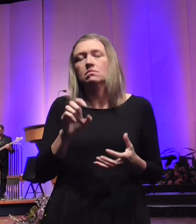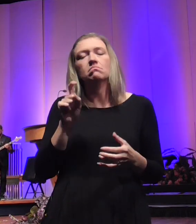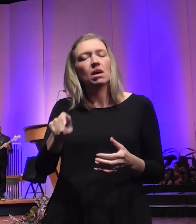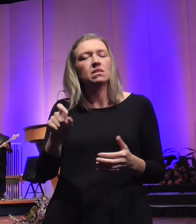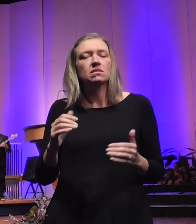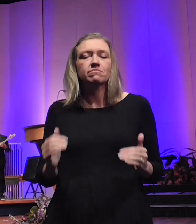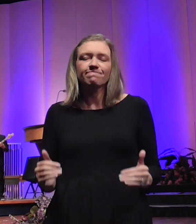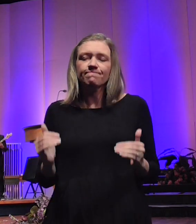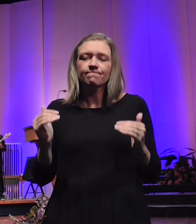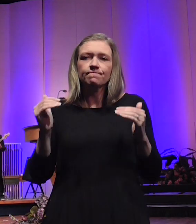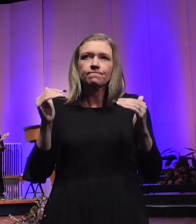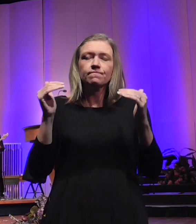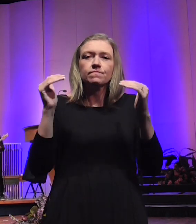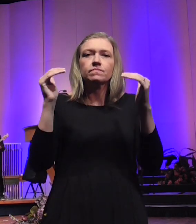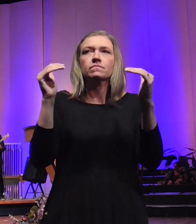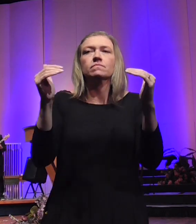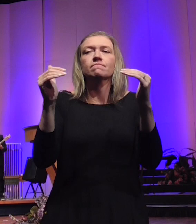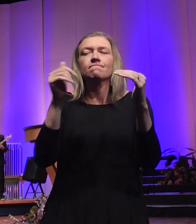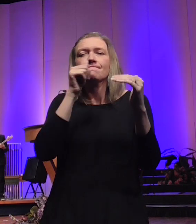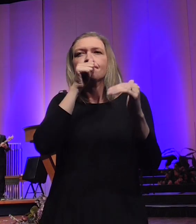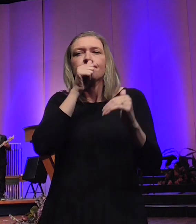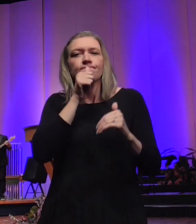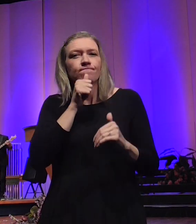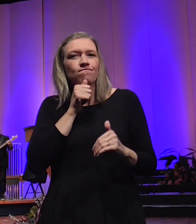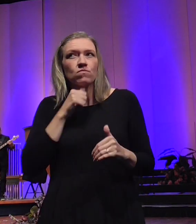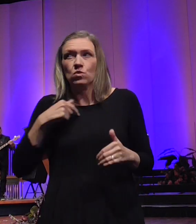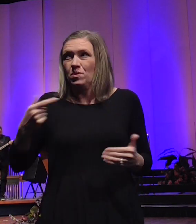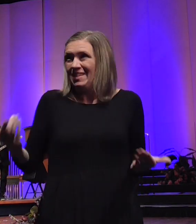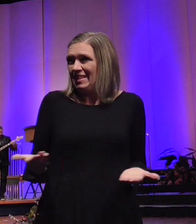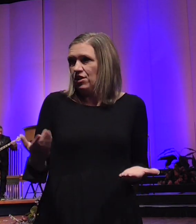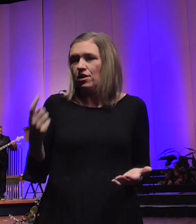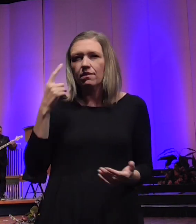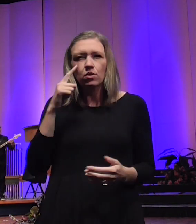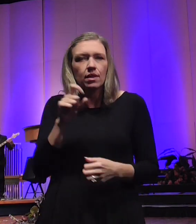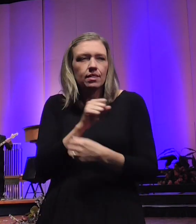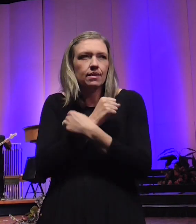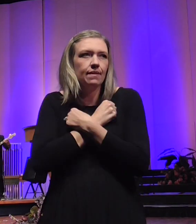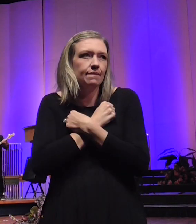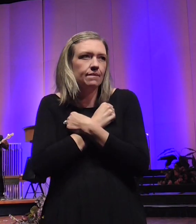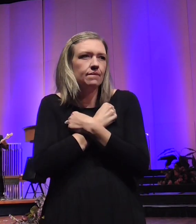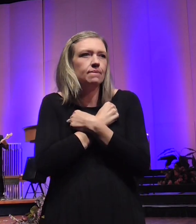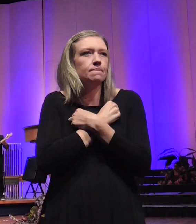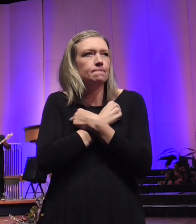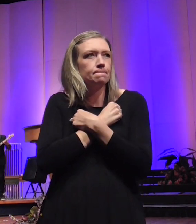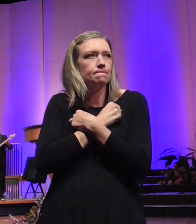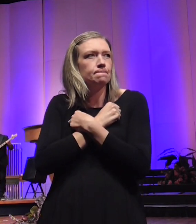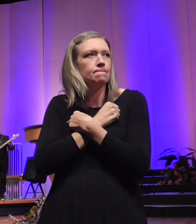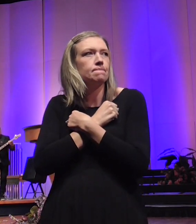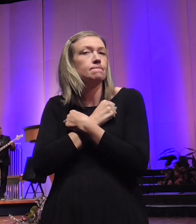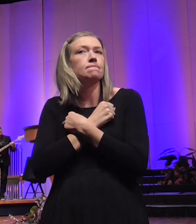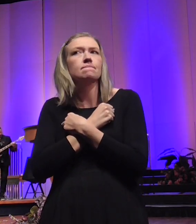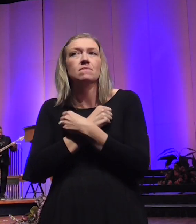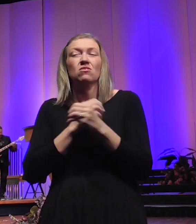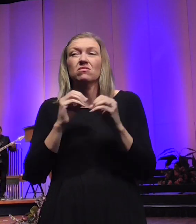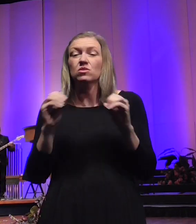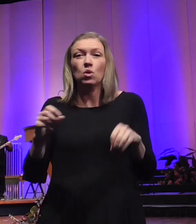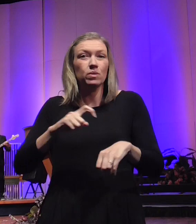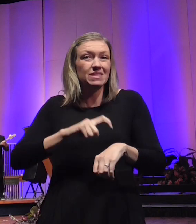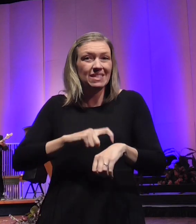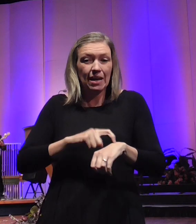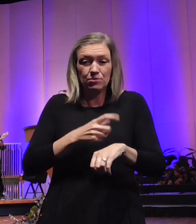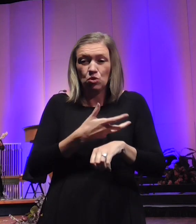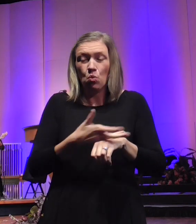rise above. We are here to love. There's no time